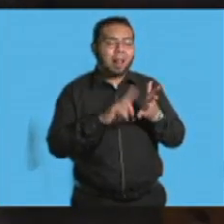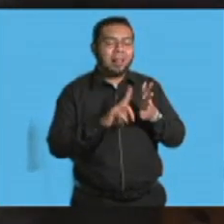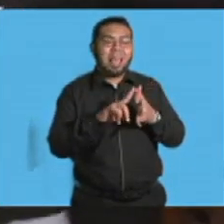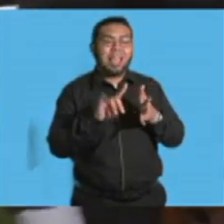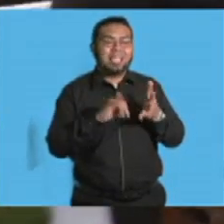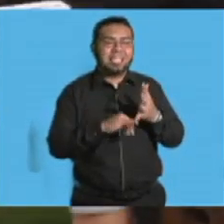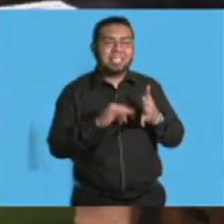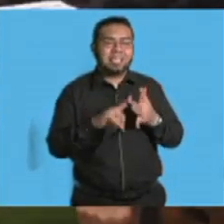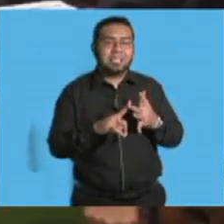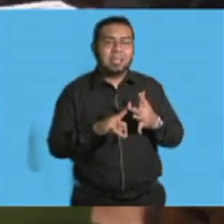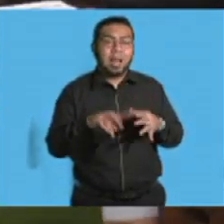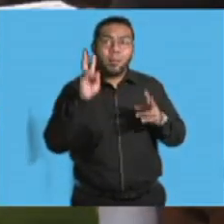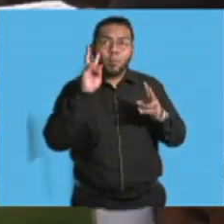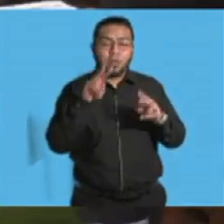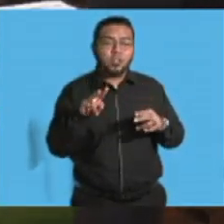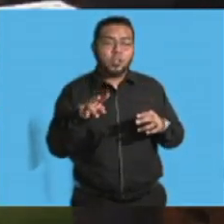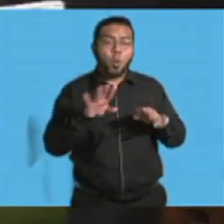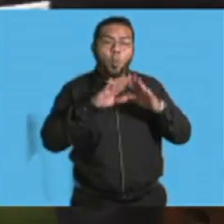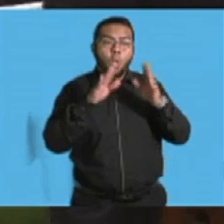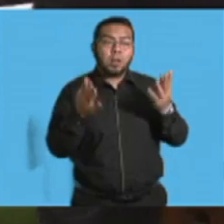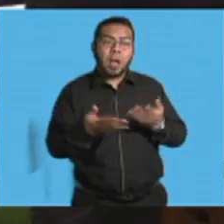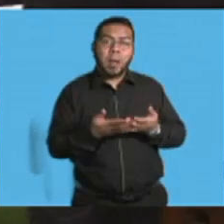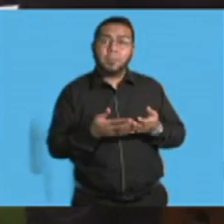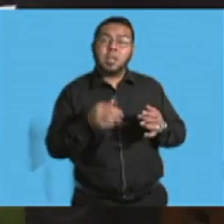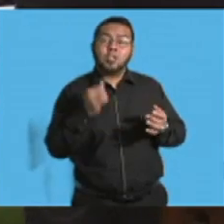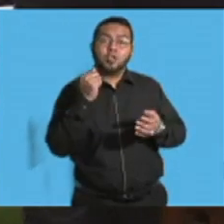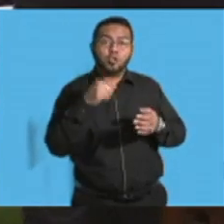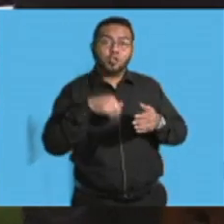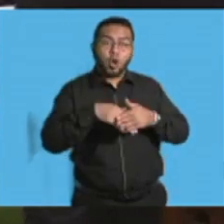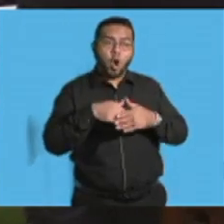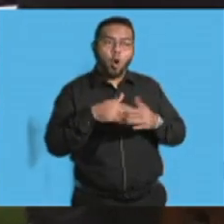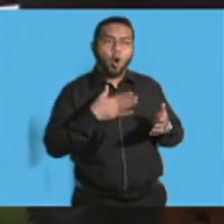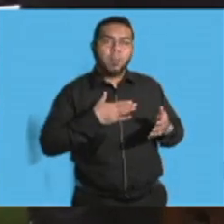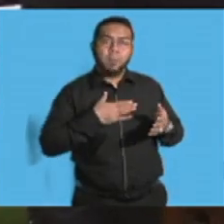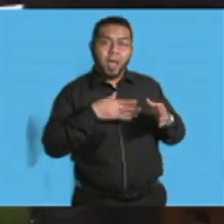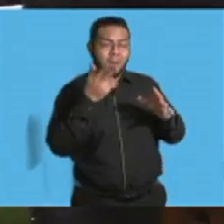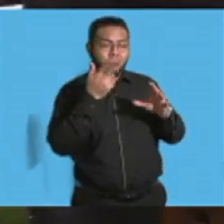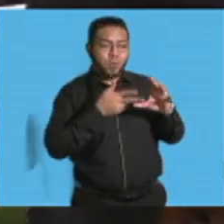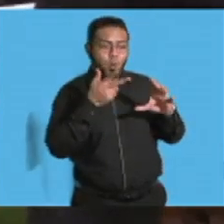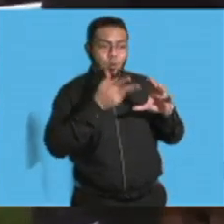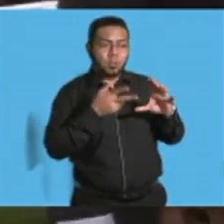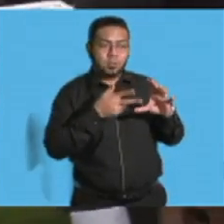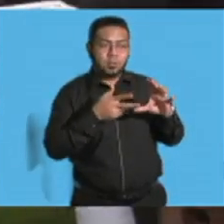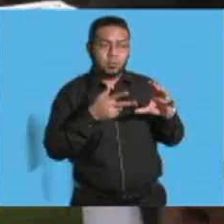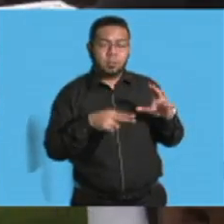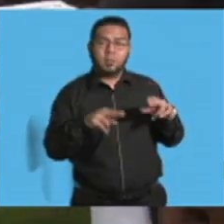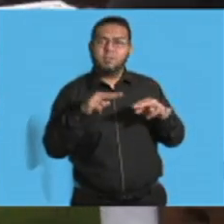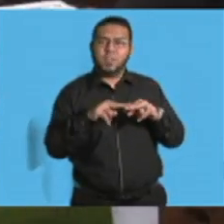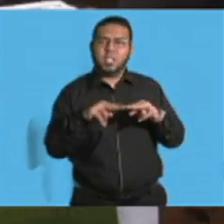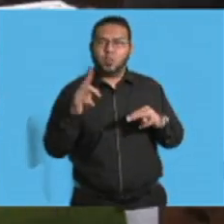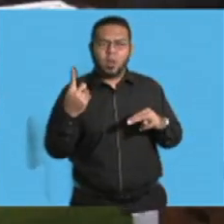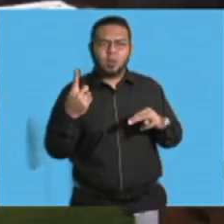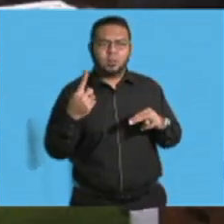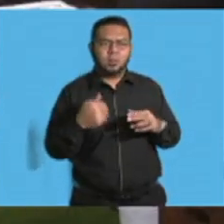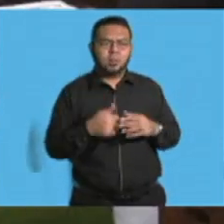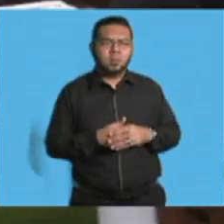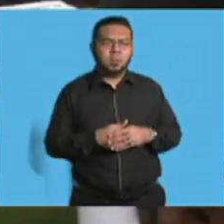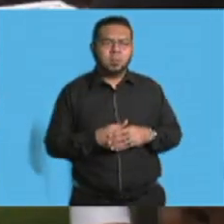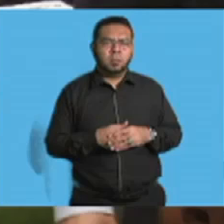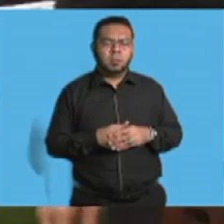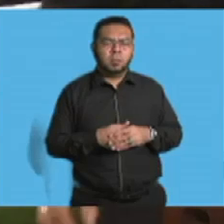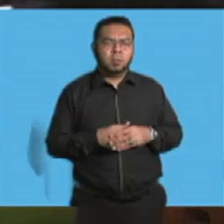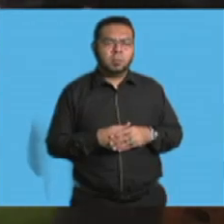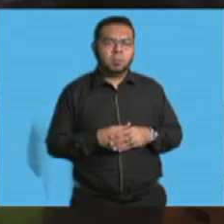watching the World Cup soccer on my phone through one of the, I think it was Fiji 1. He was watching Fiji 1.